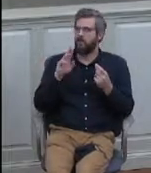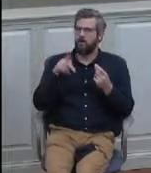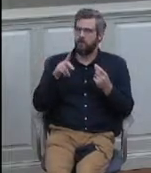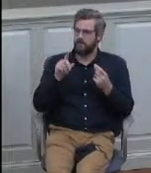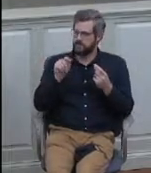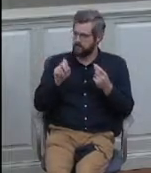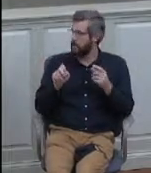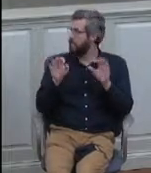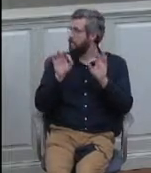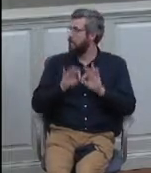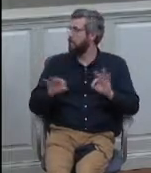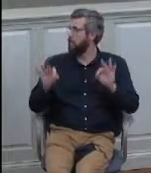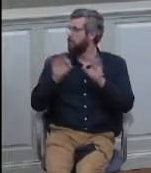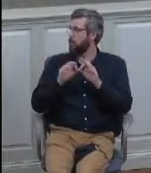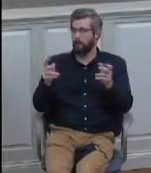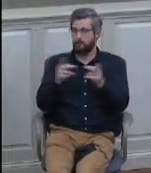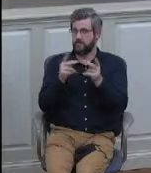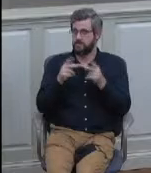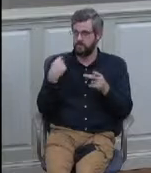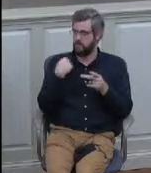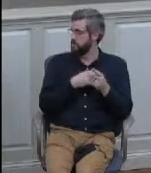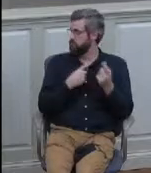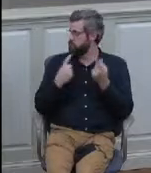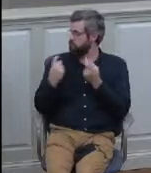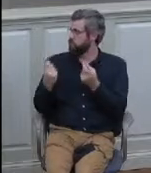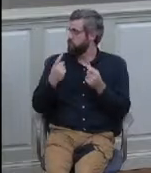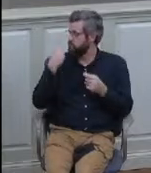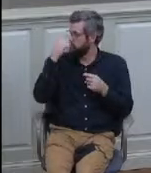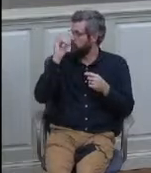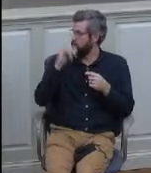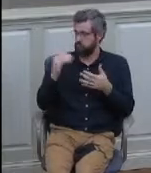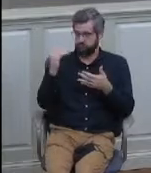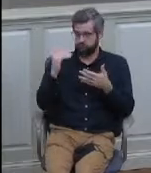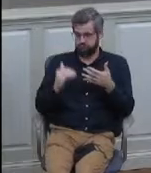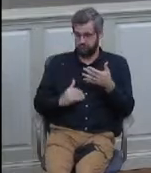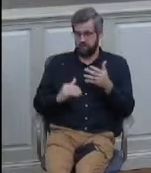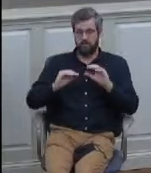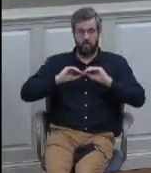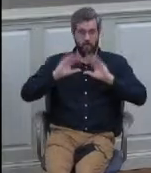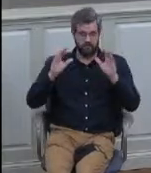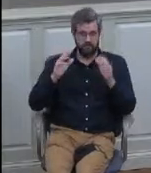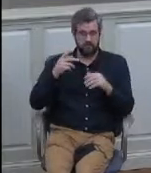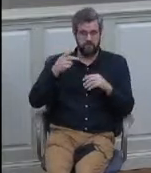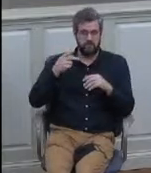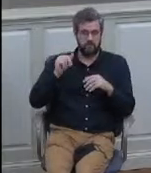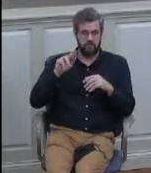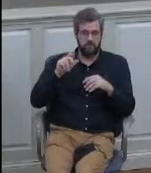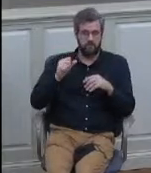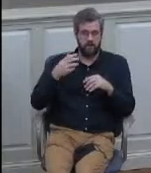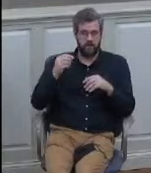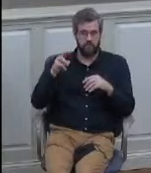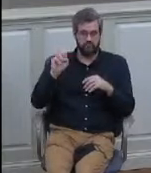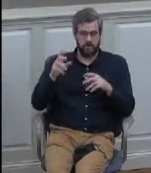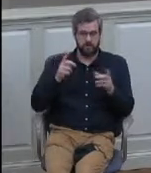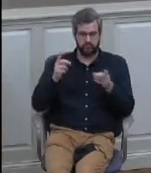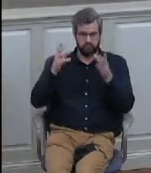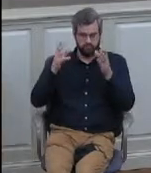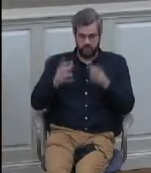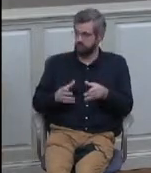key positions that we're currently recruiting for. Obviously, with the Parks and Rec Director, there's been a lot of discussions on